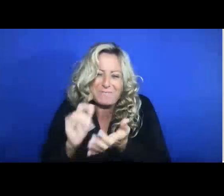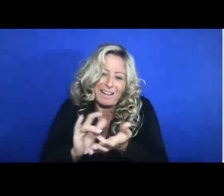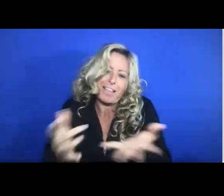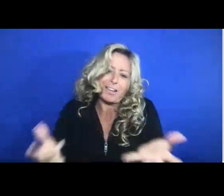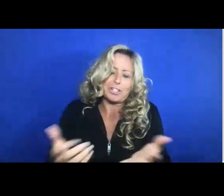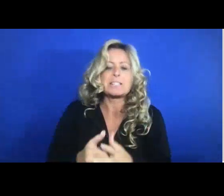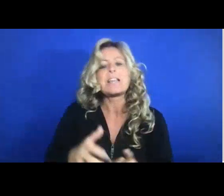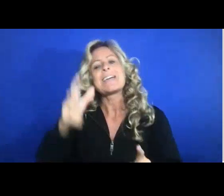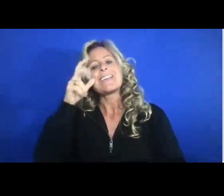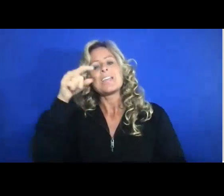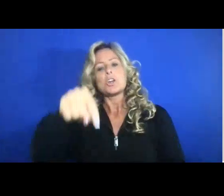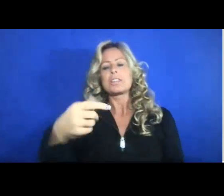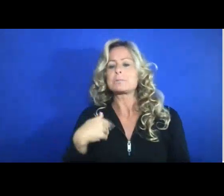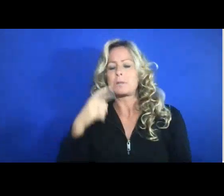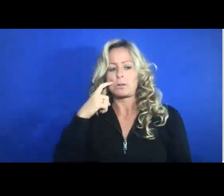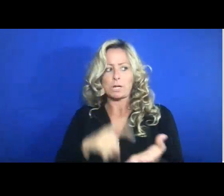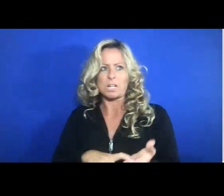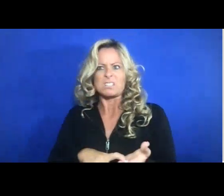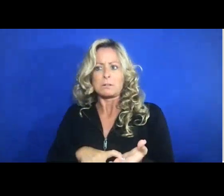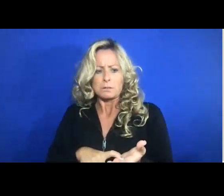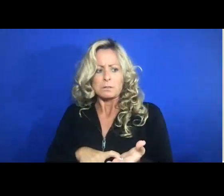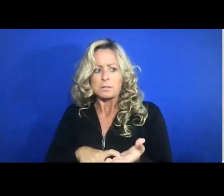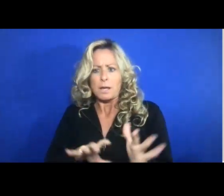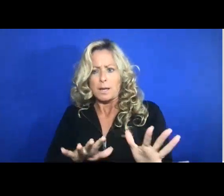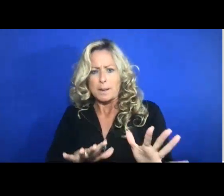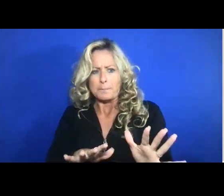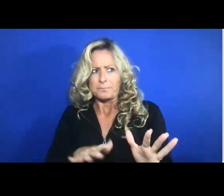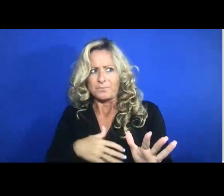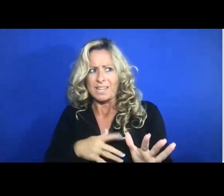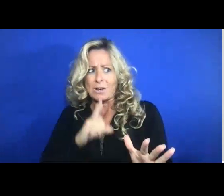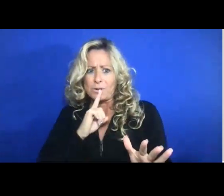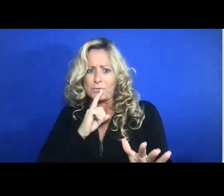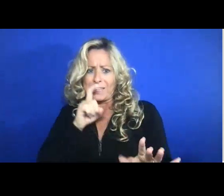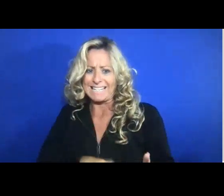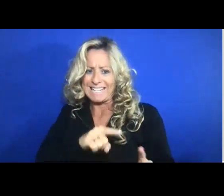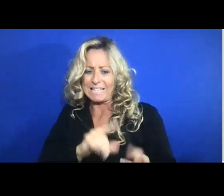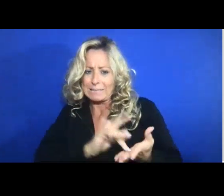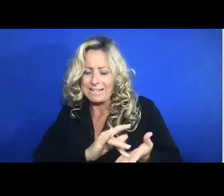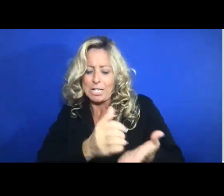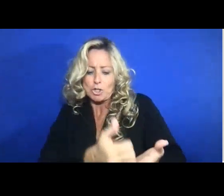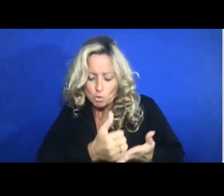They hear this, but they recognize like, I really need this